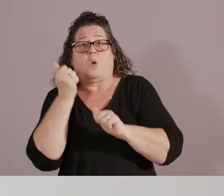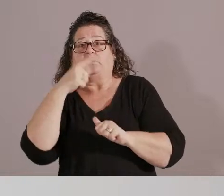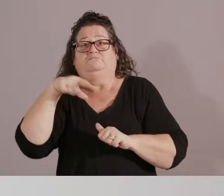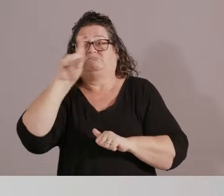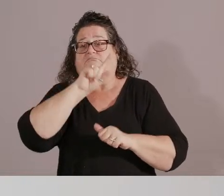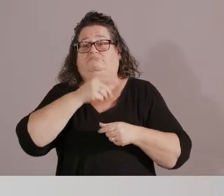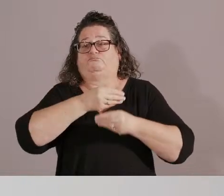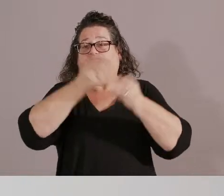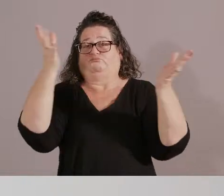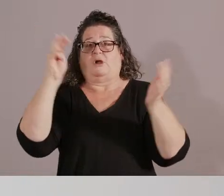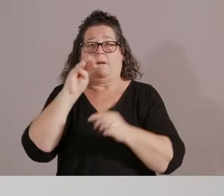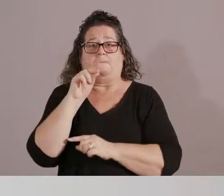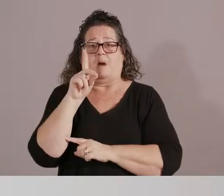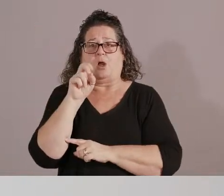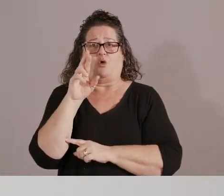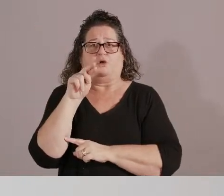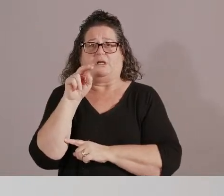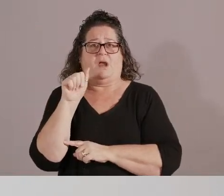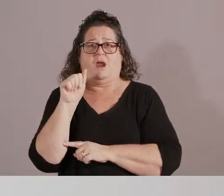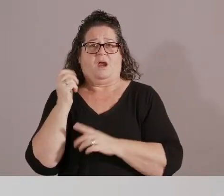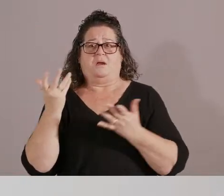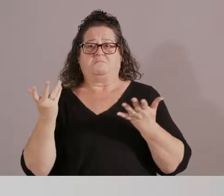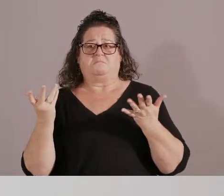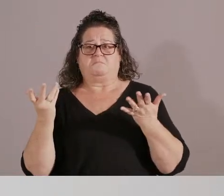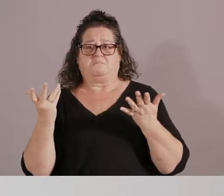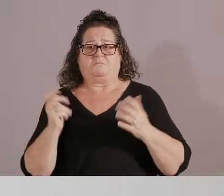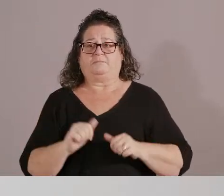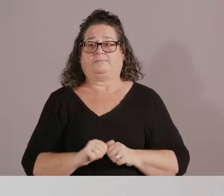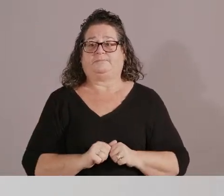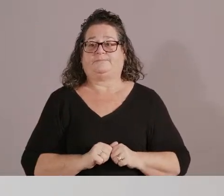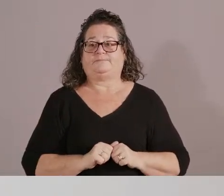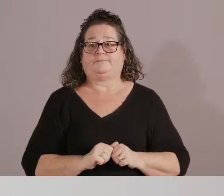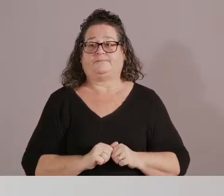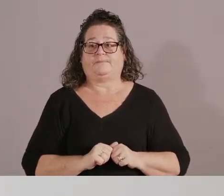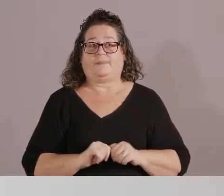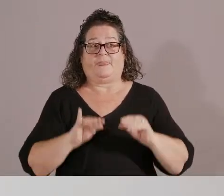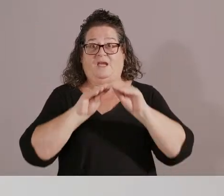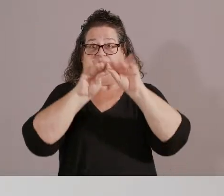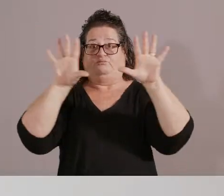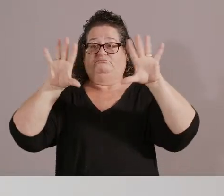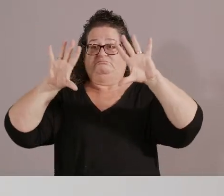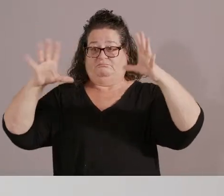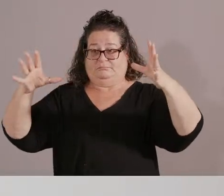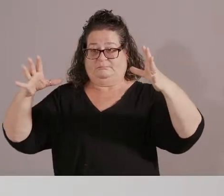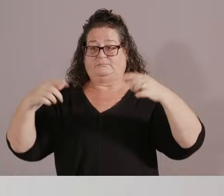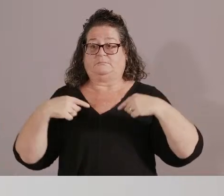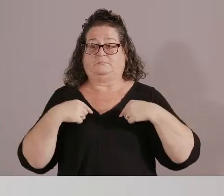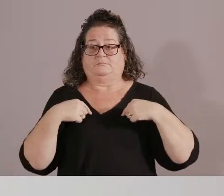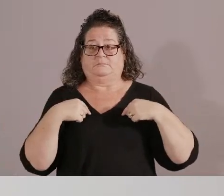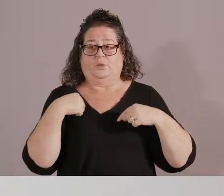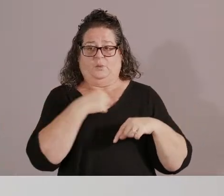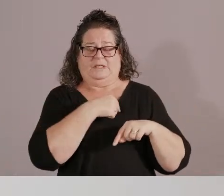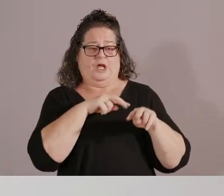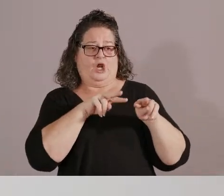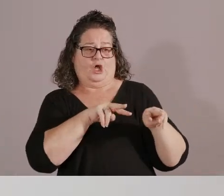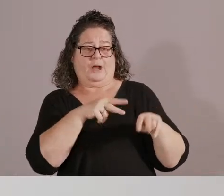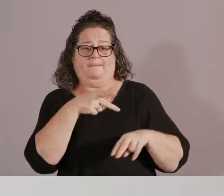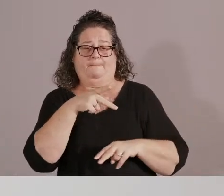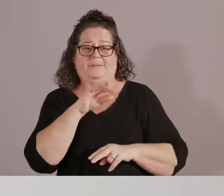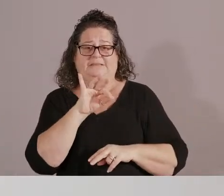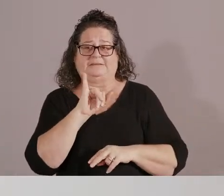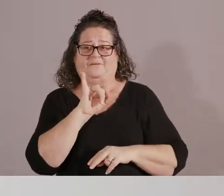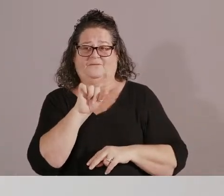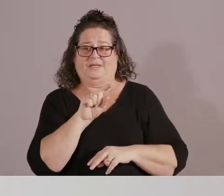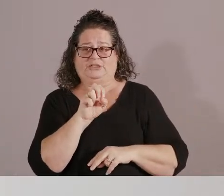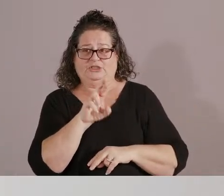sites. And as we look at the Pfizer allocation, the doses for the state-run are